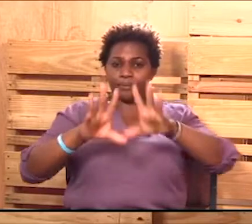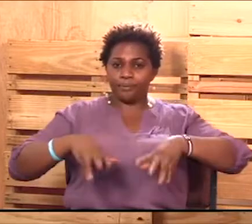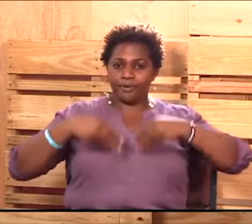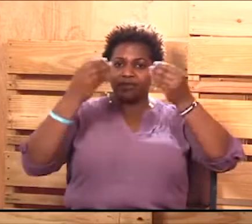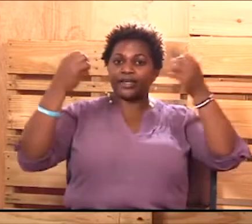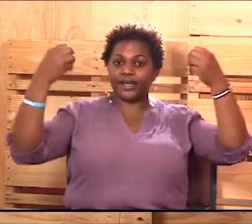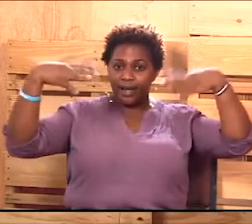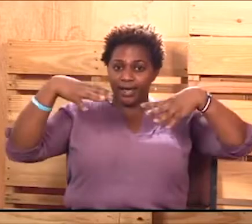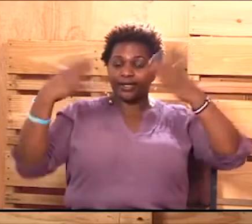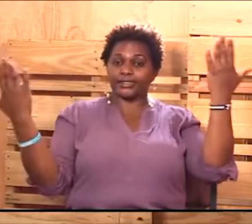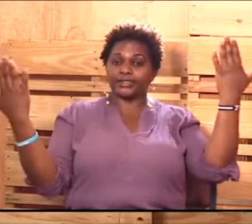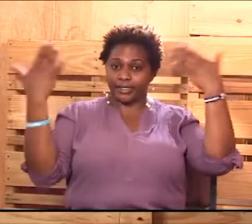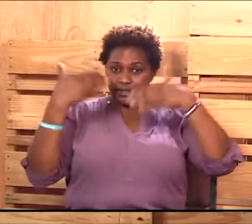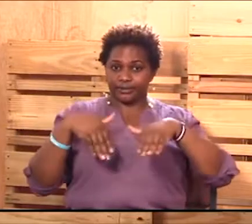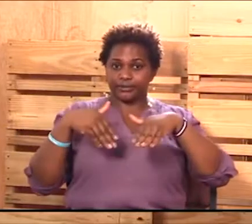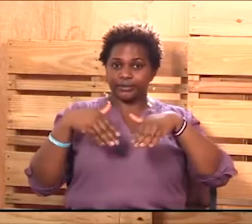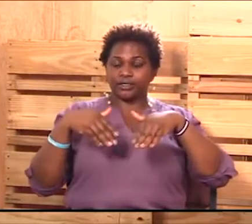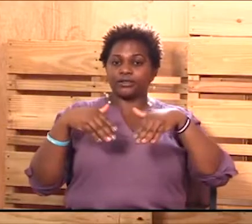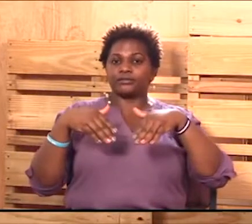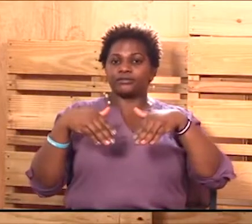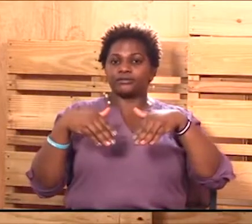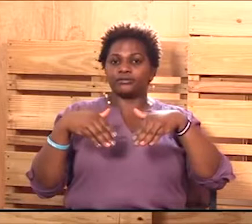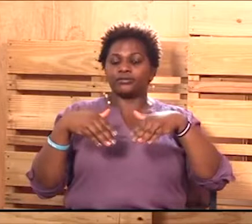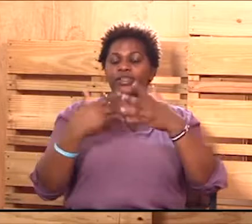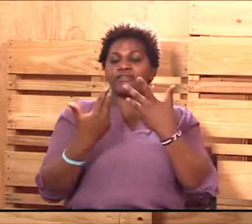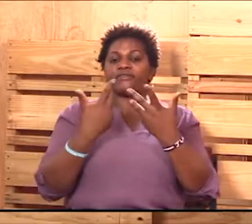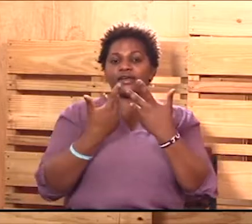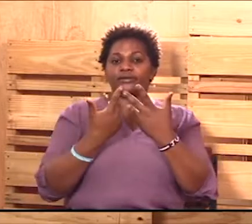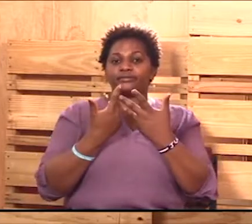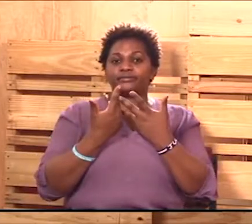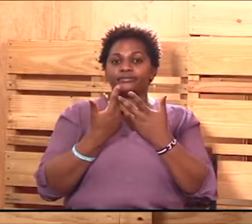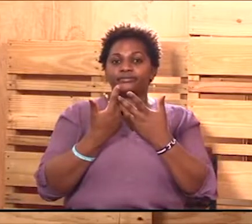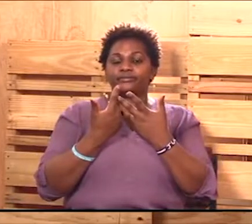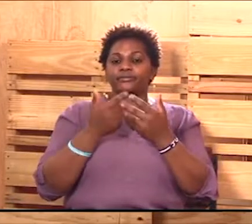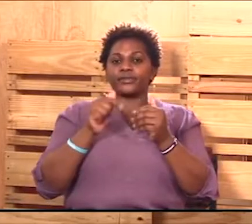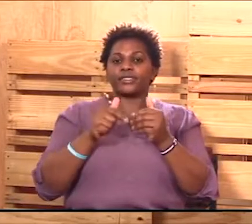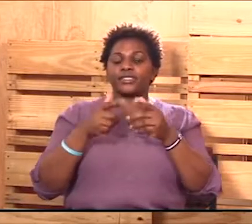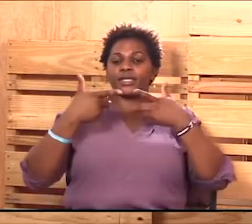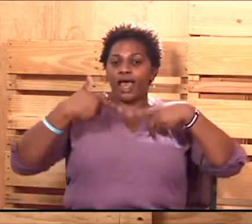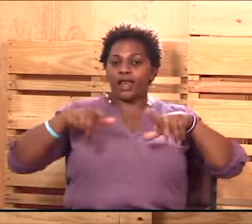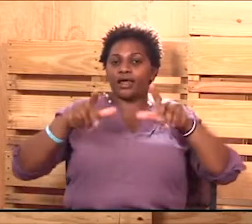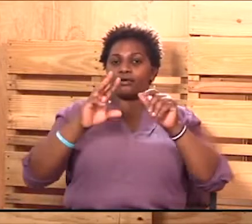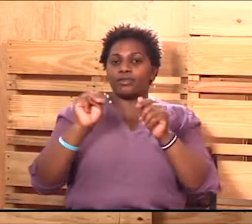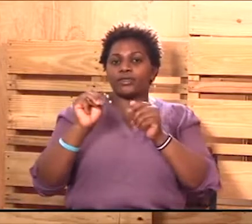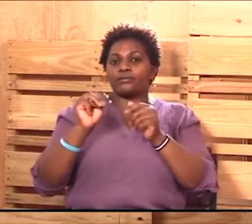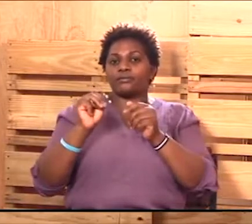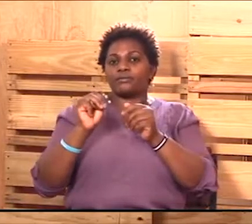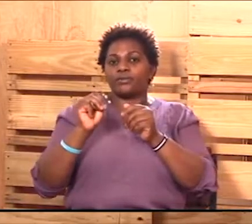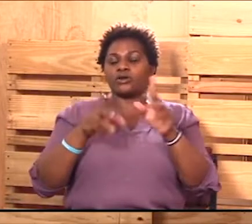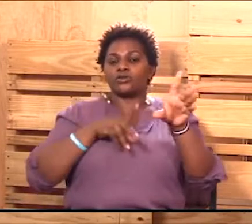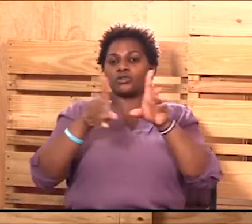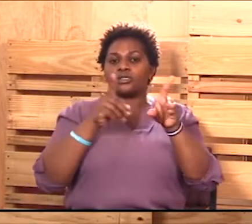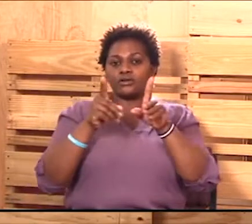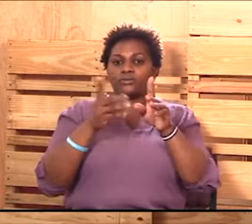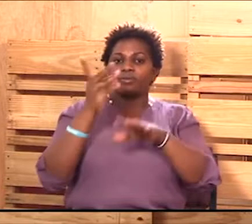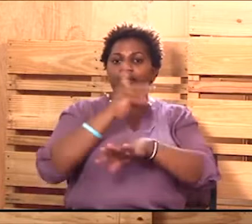provided light at night with a pillar of fire. This allowed them to travel by day or by